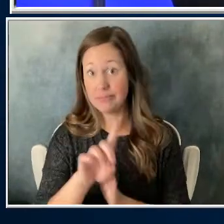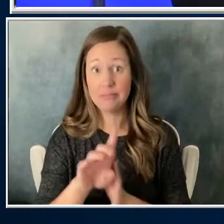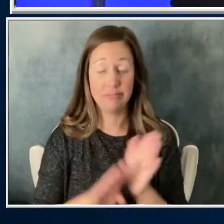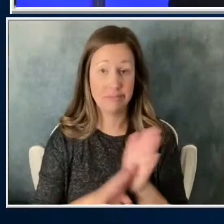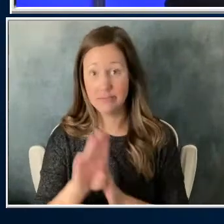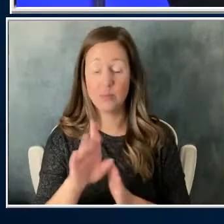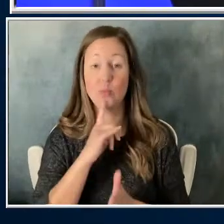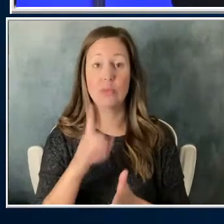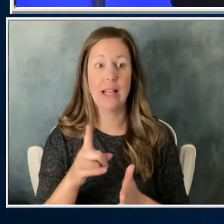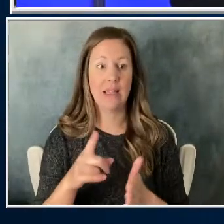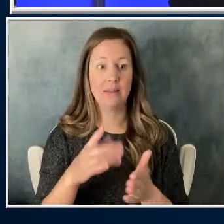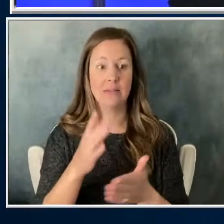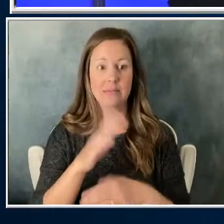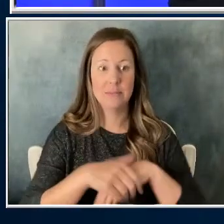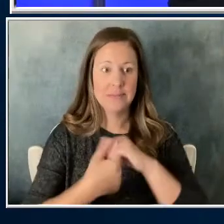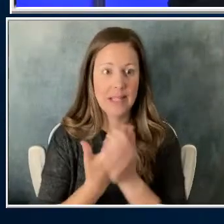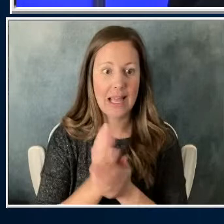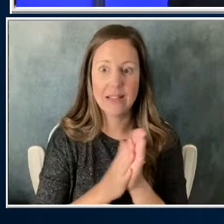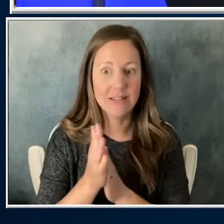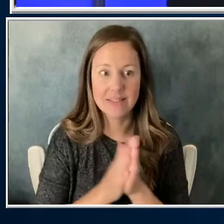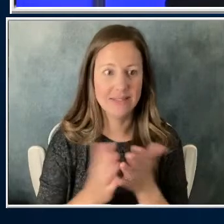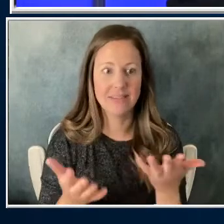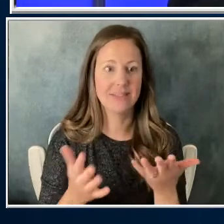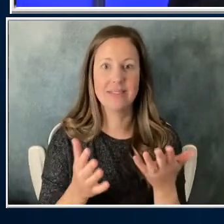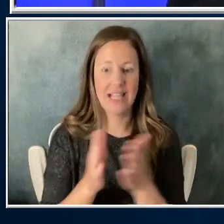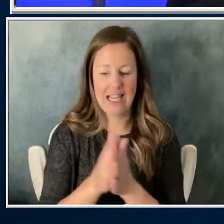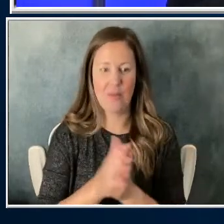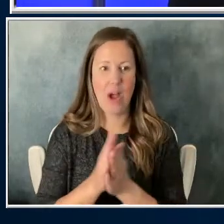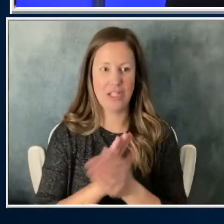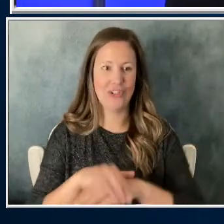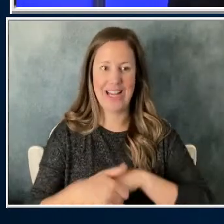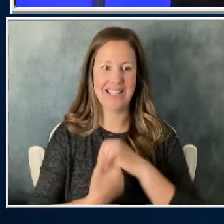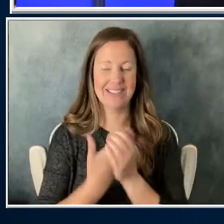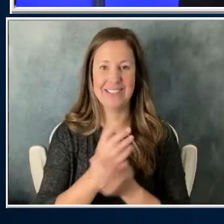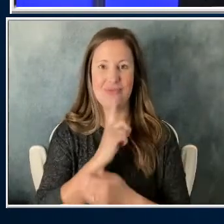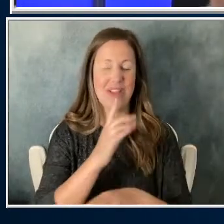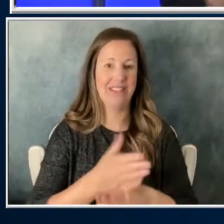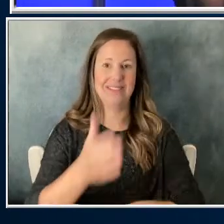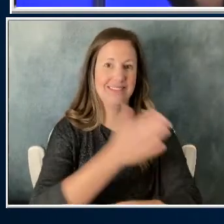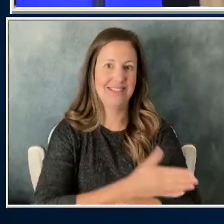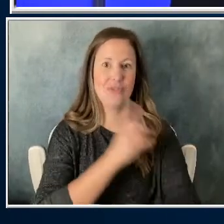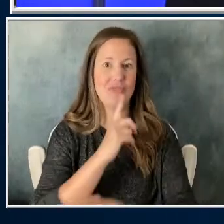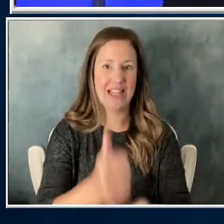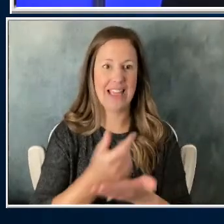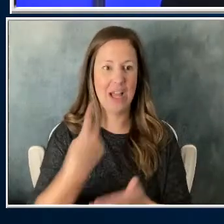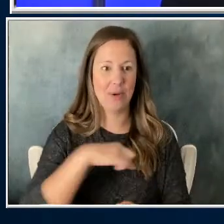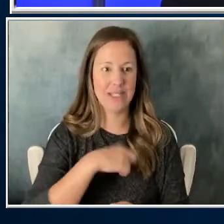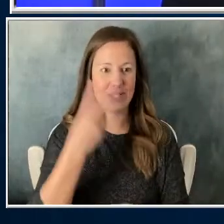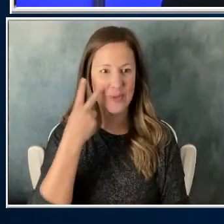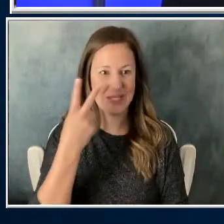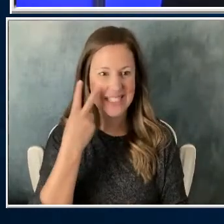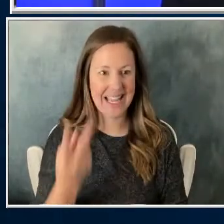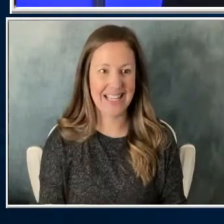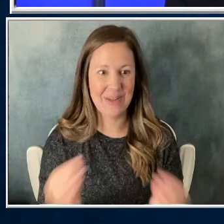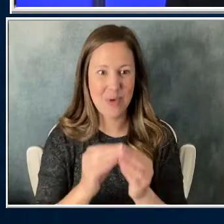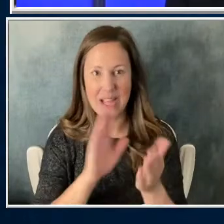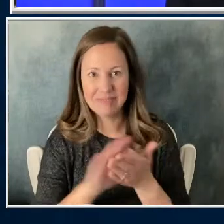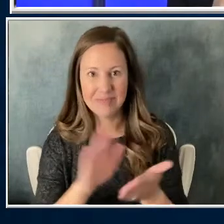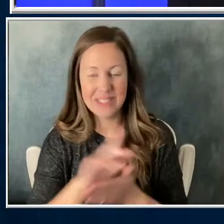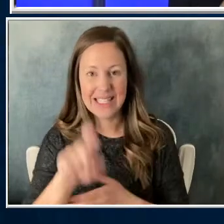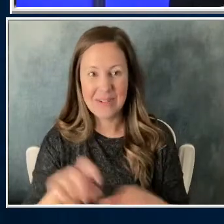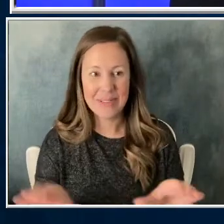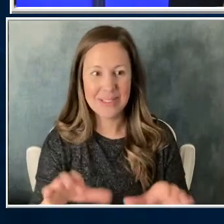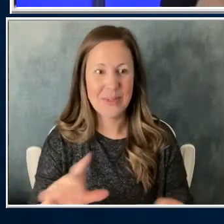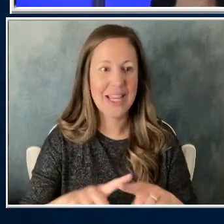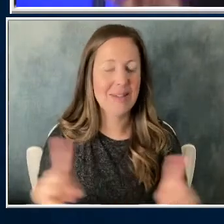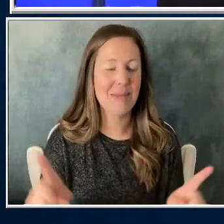hands. You perfected the art of hand washing. You helped us really see the light of where we were and the more cleaning we needed to be doing. But there's a headline that